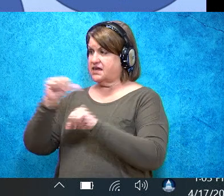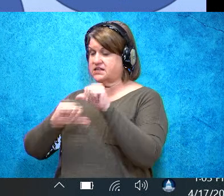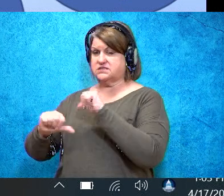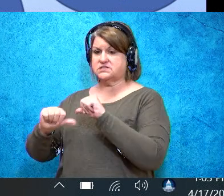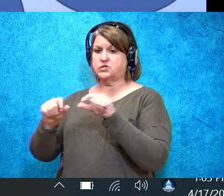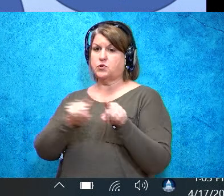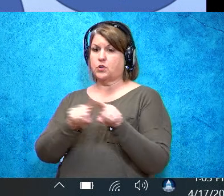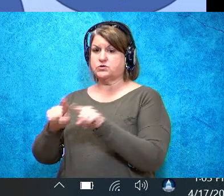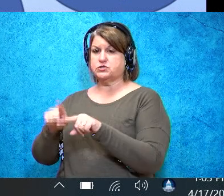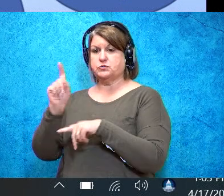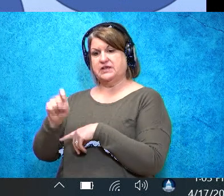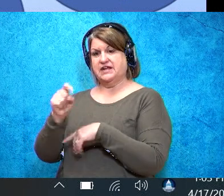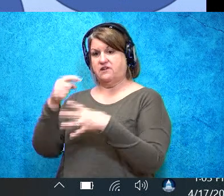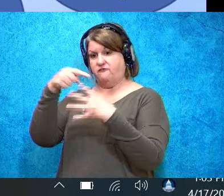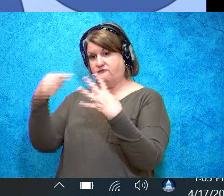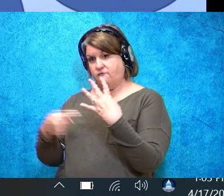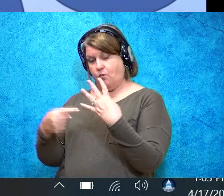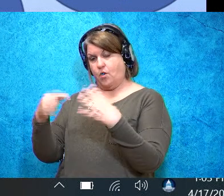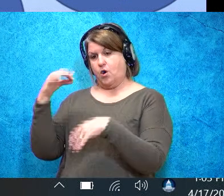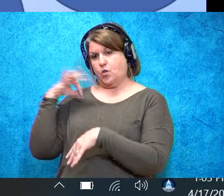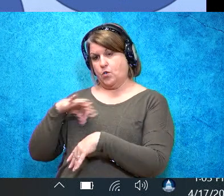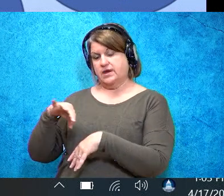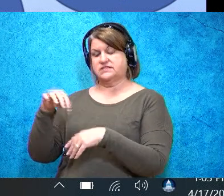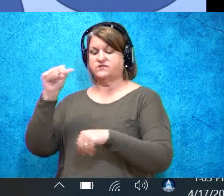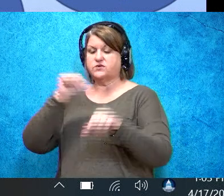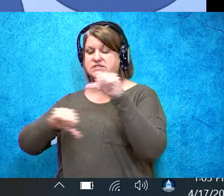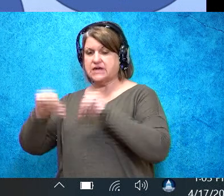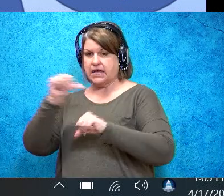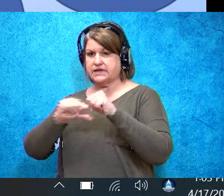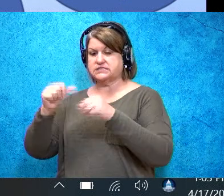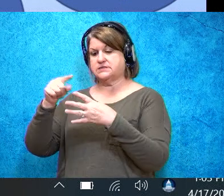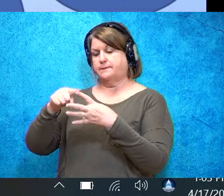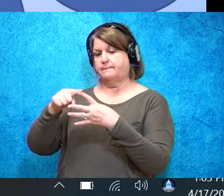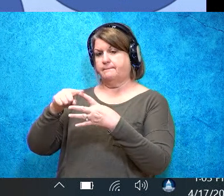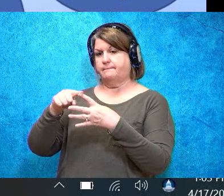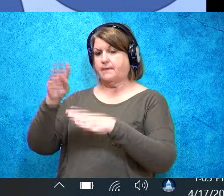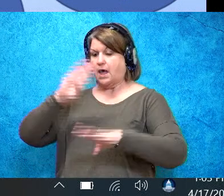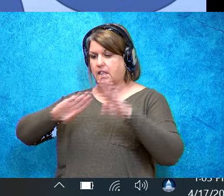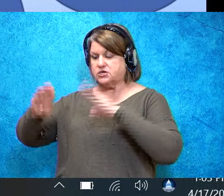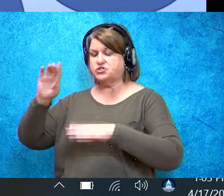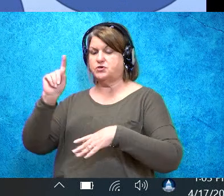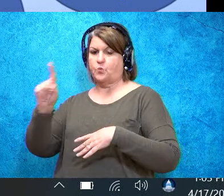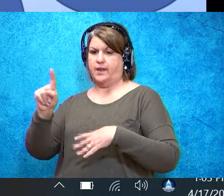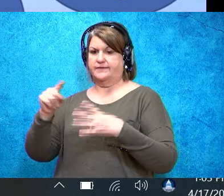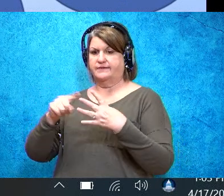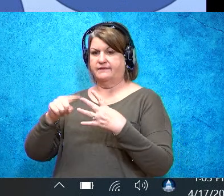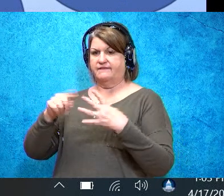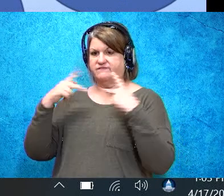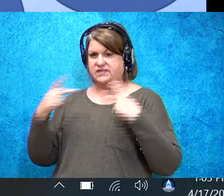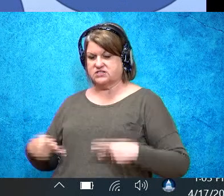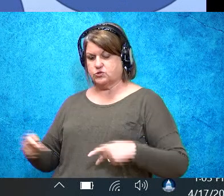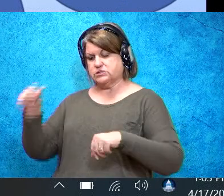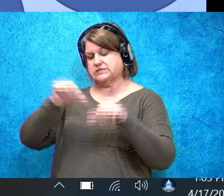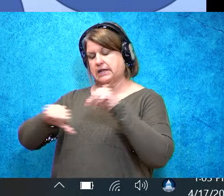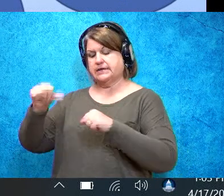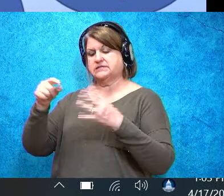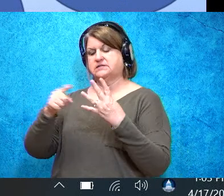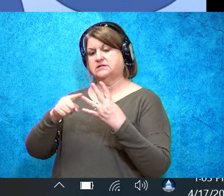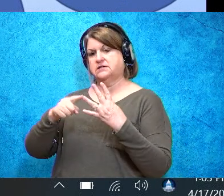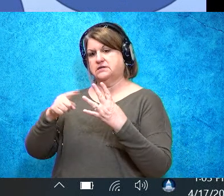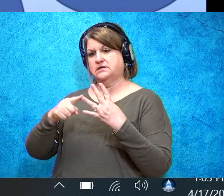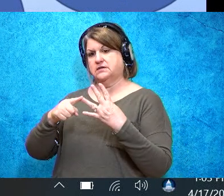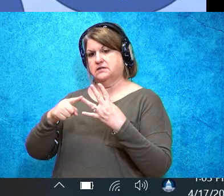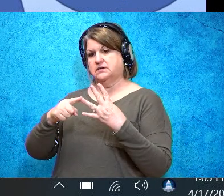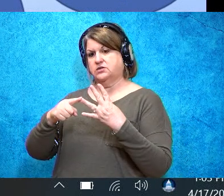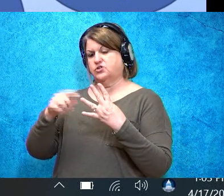need 4 credits of science, biology 1, physical science, and you have your